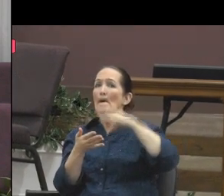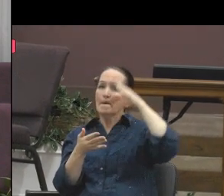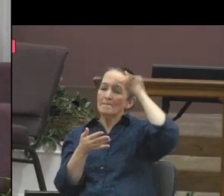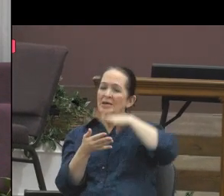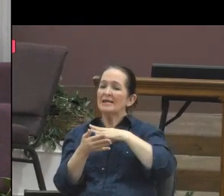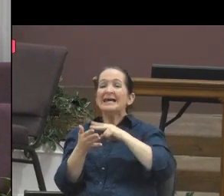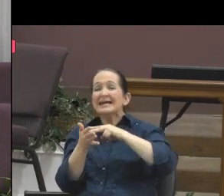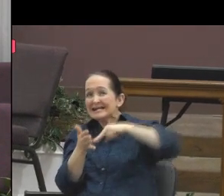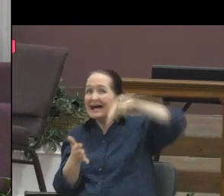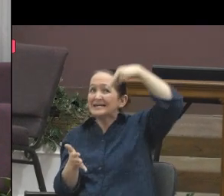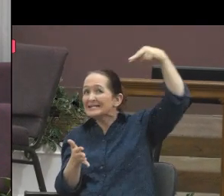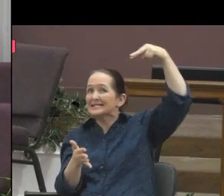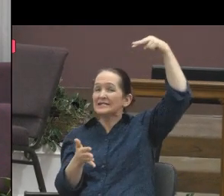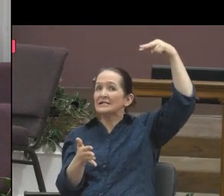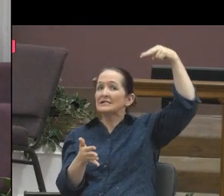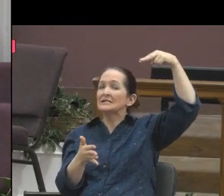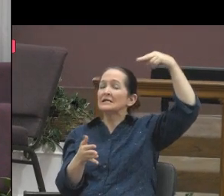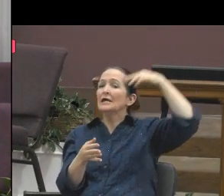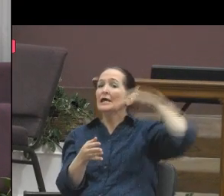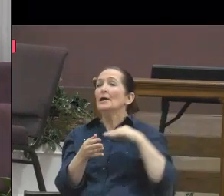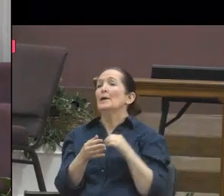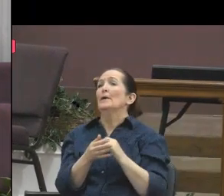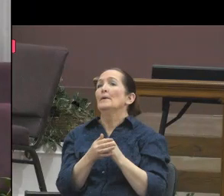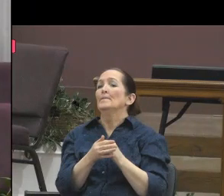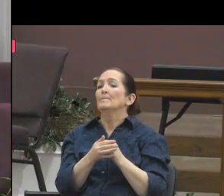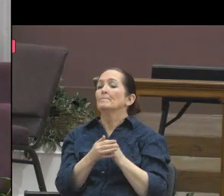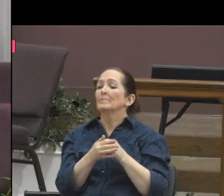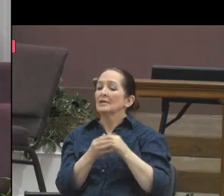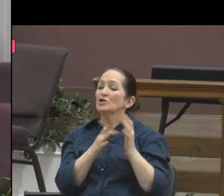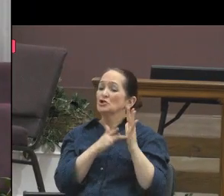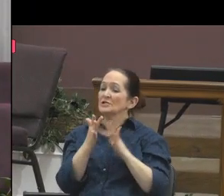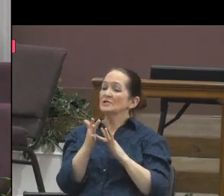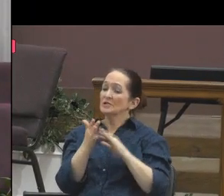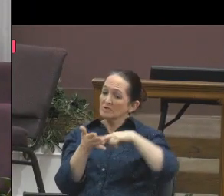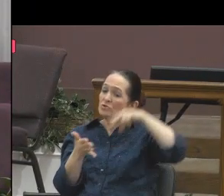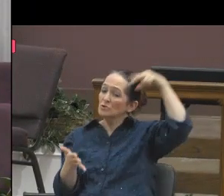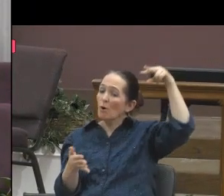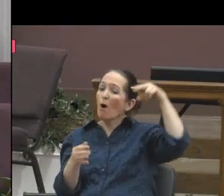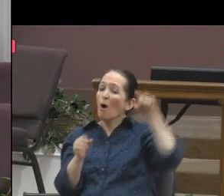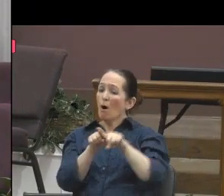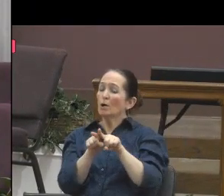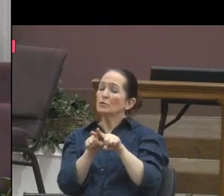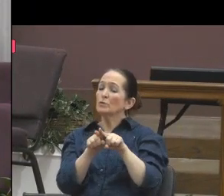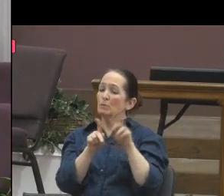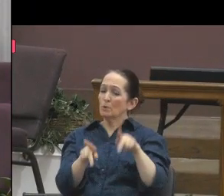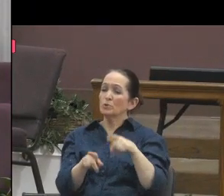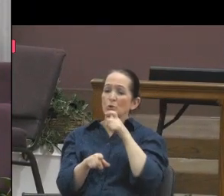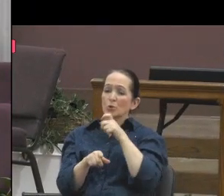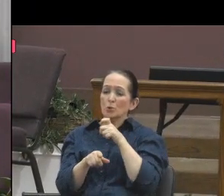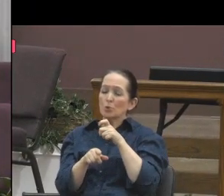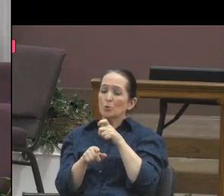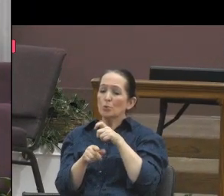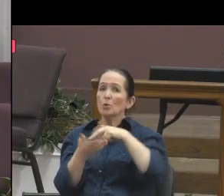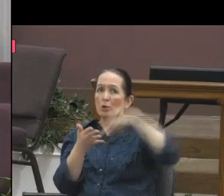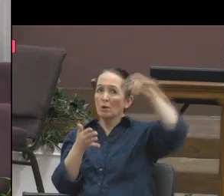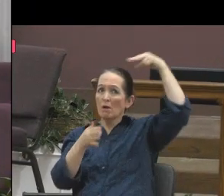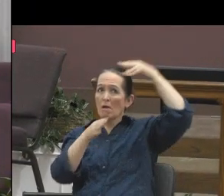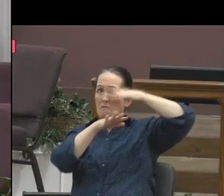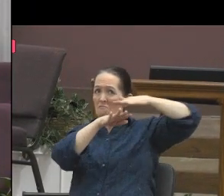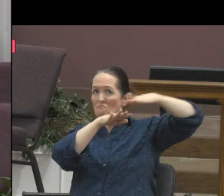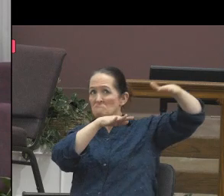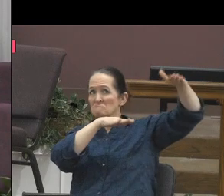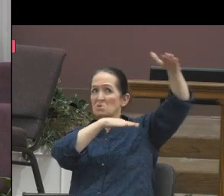had descended into the lower parts of the earth? He who descended is Himself also He who ascended far above all the